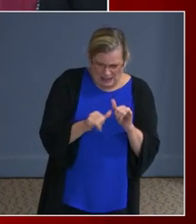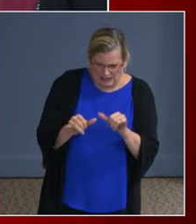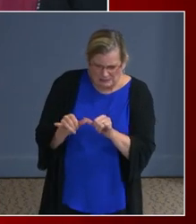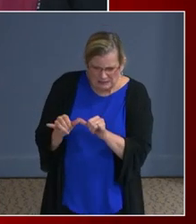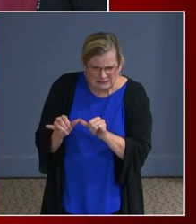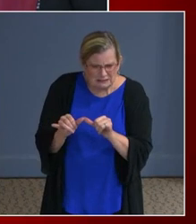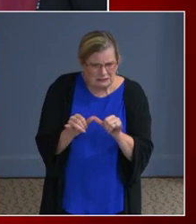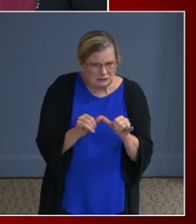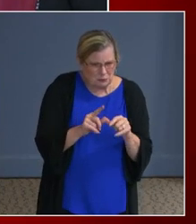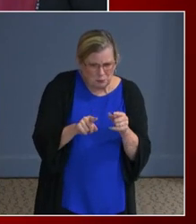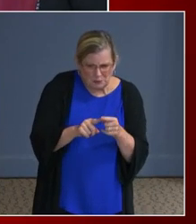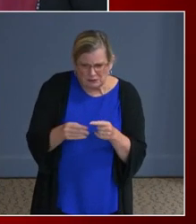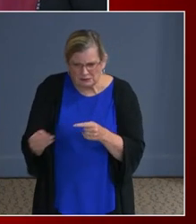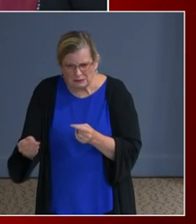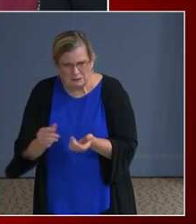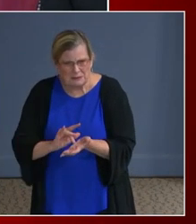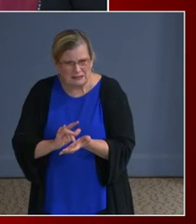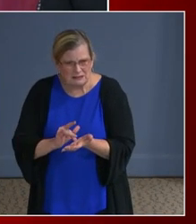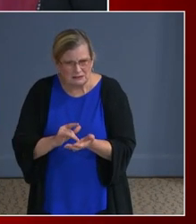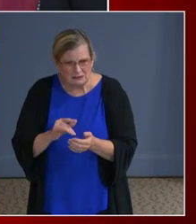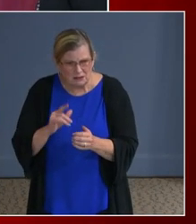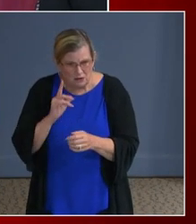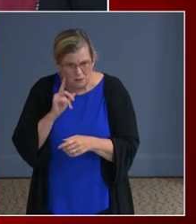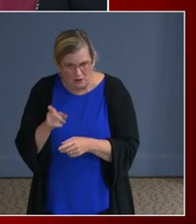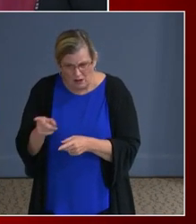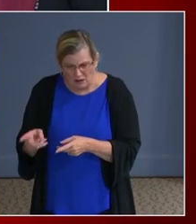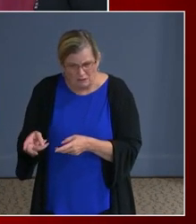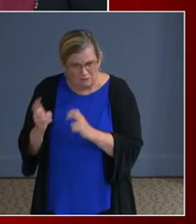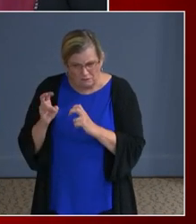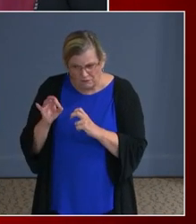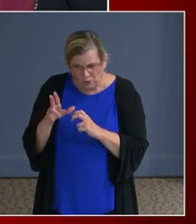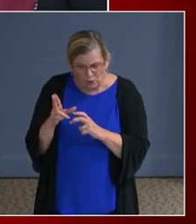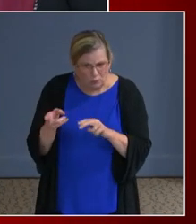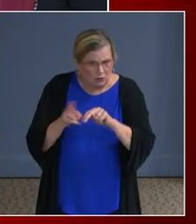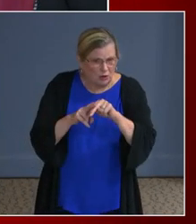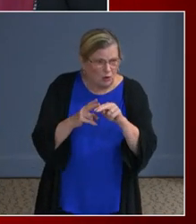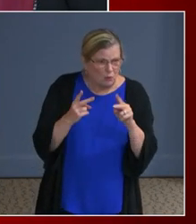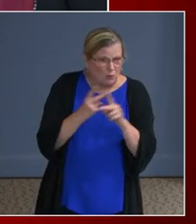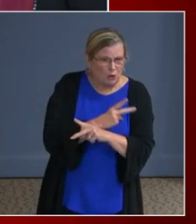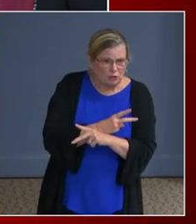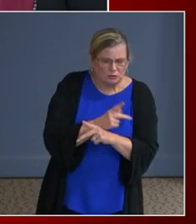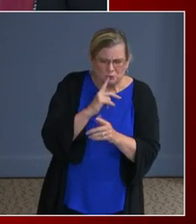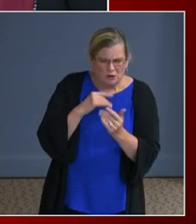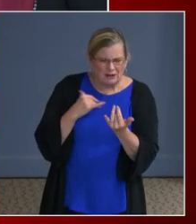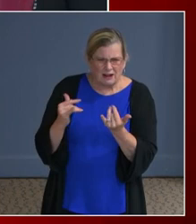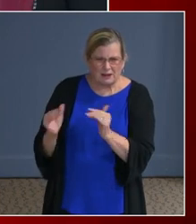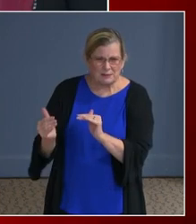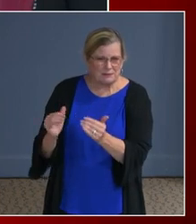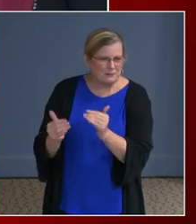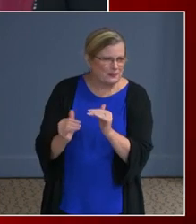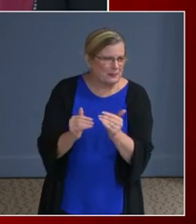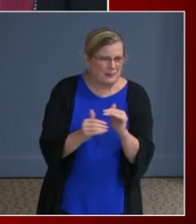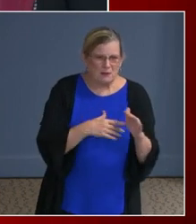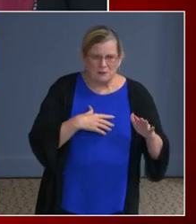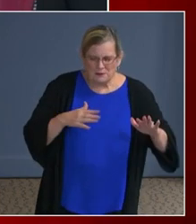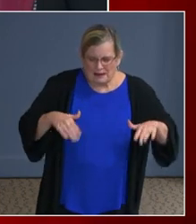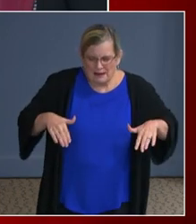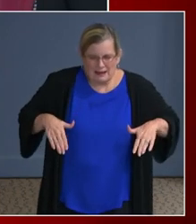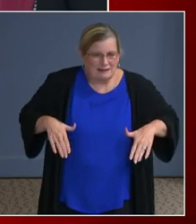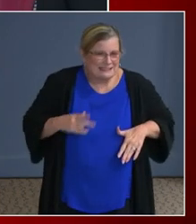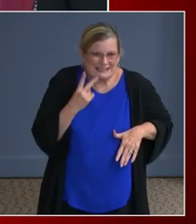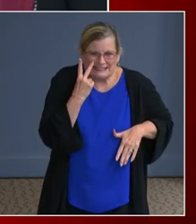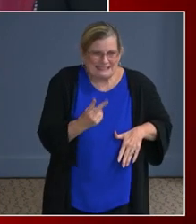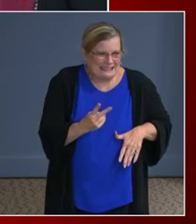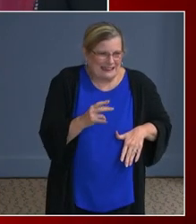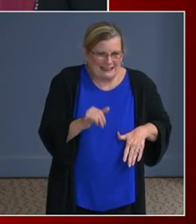still have not seen overwhelming evidence that multiple drugs are decreasing death rates. What we tend